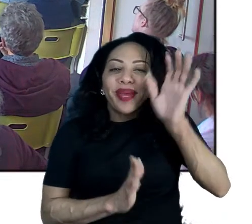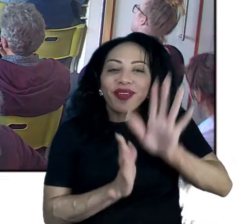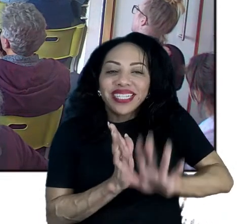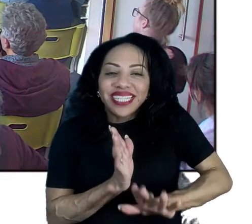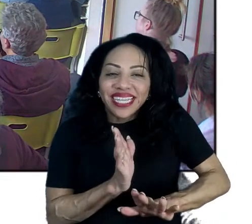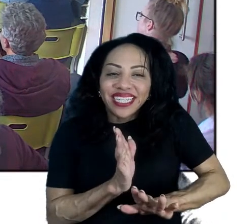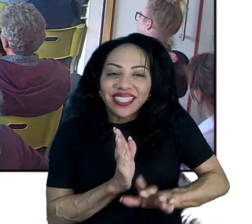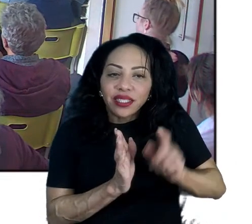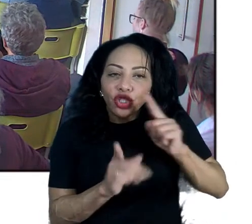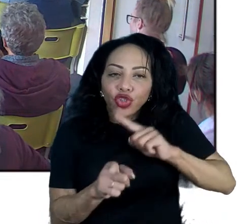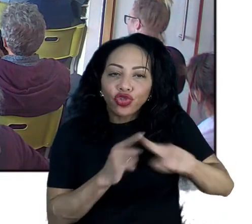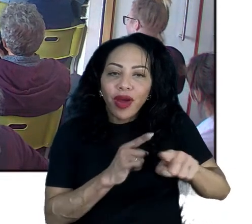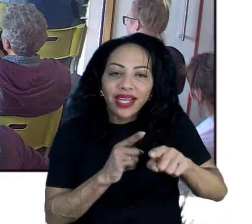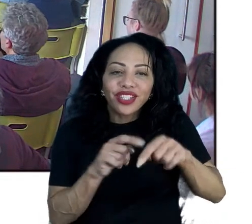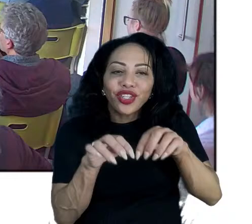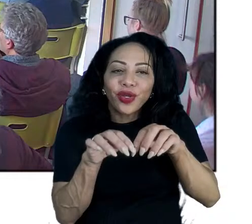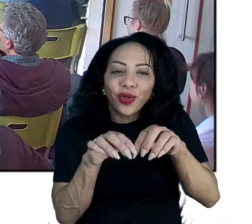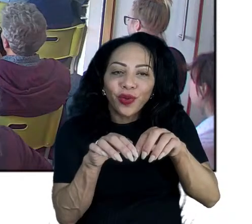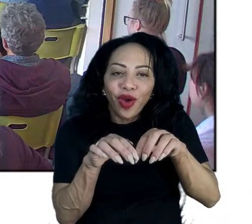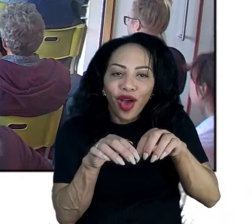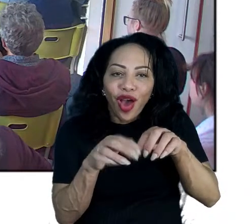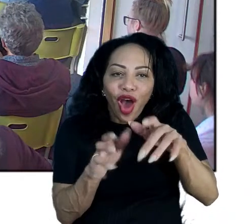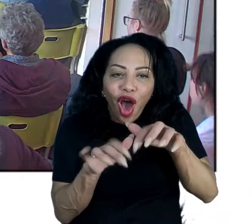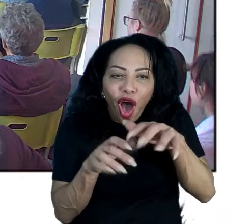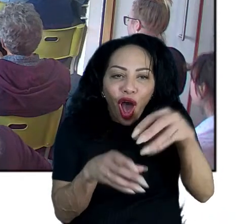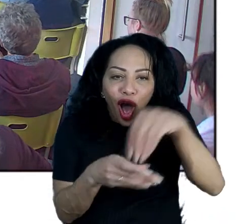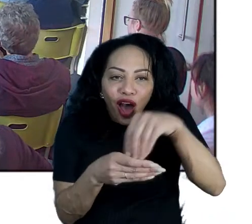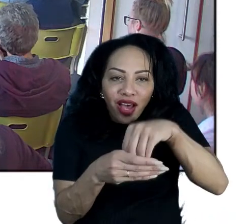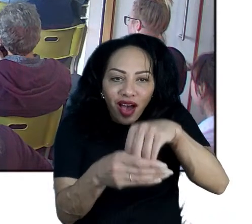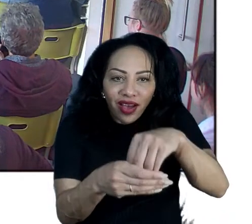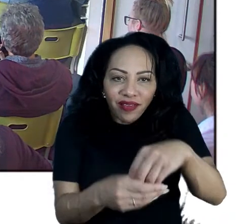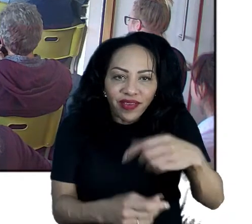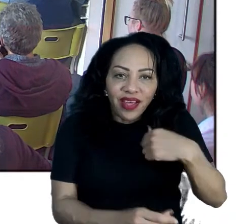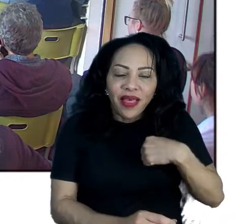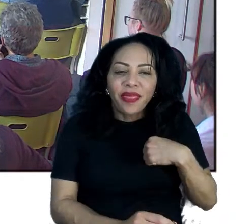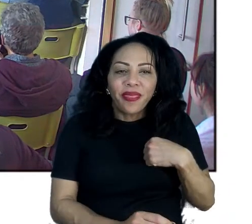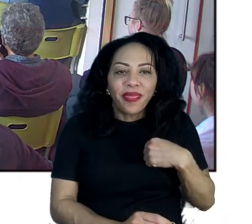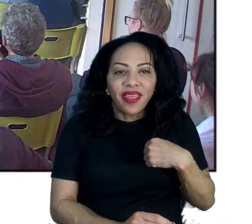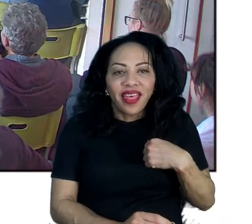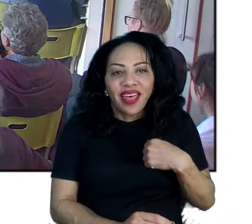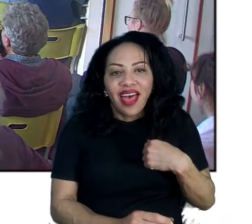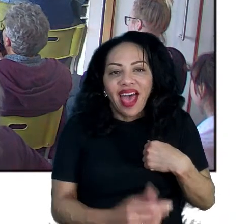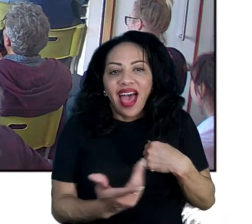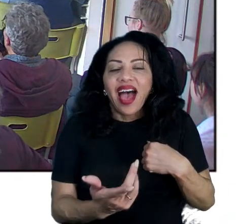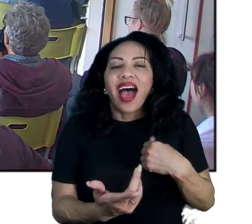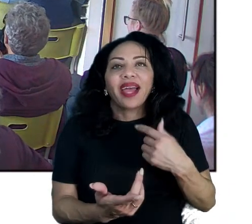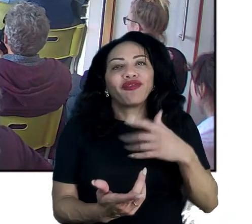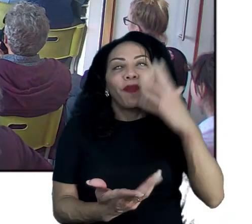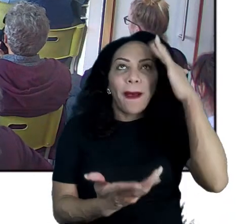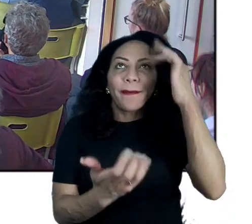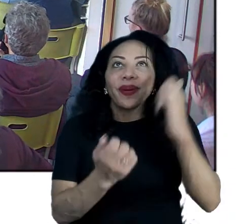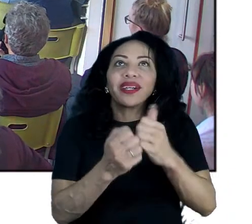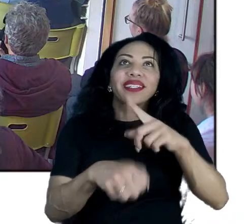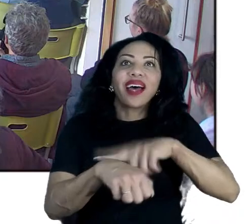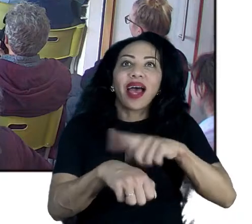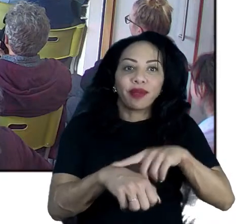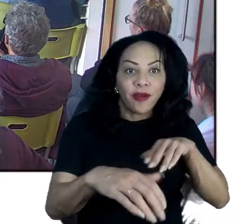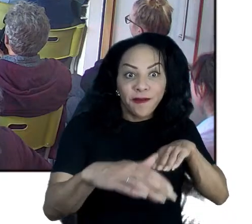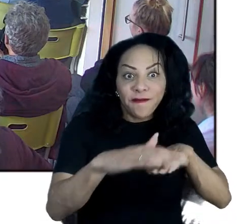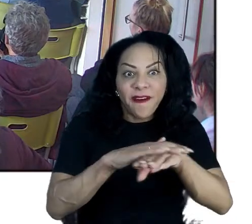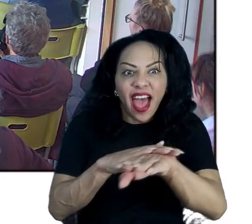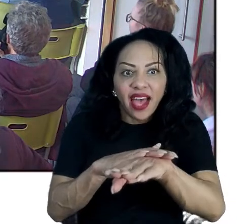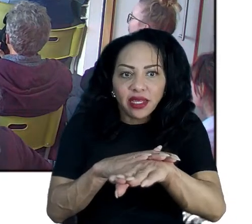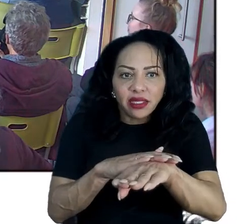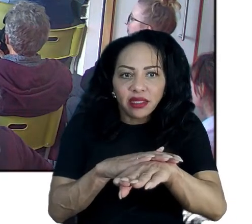of using fax machines, like there was that moment when you dialed a number and you didn't get a person, you got a fax machine. Yeah. Or you